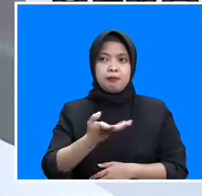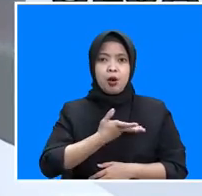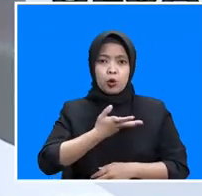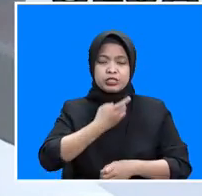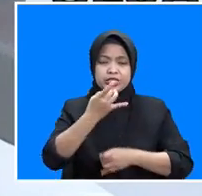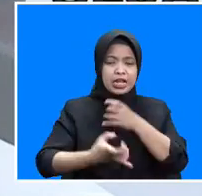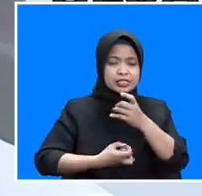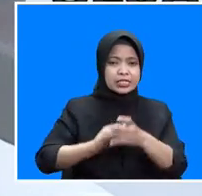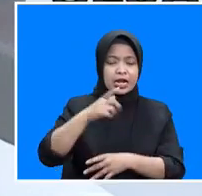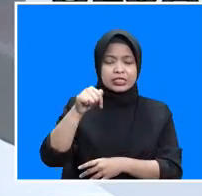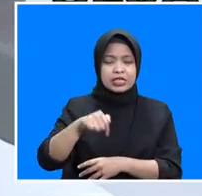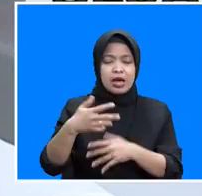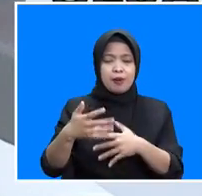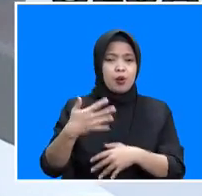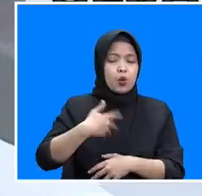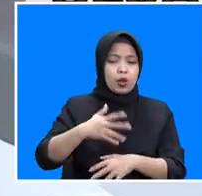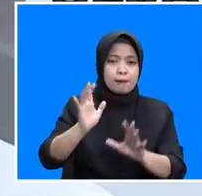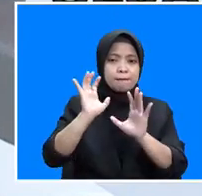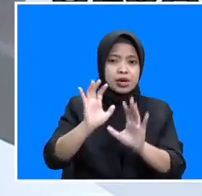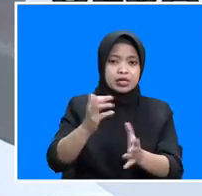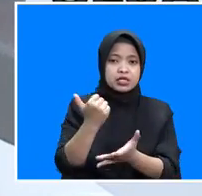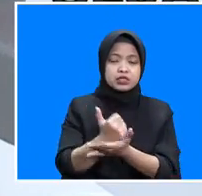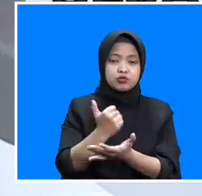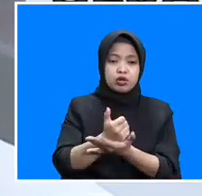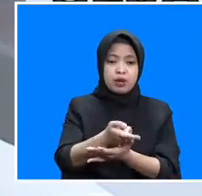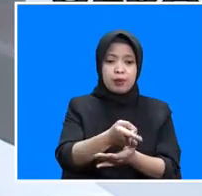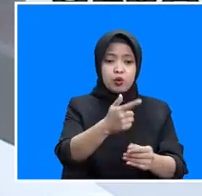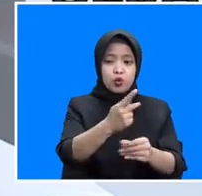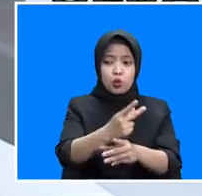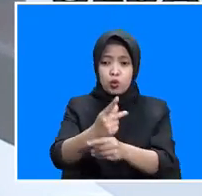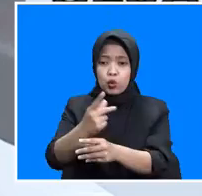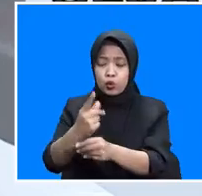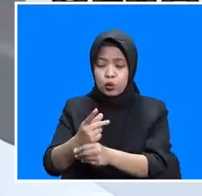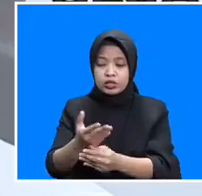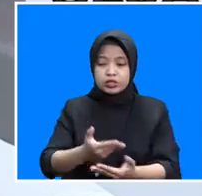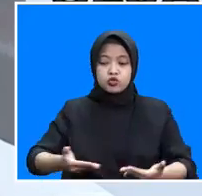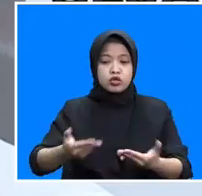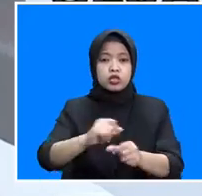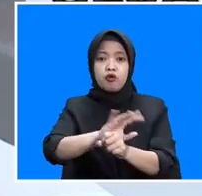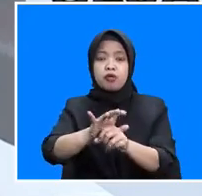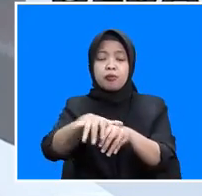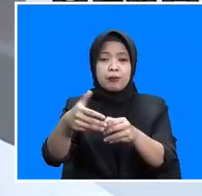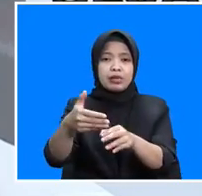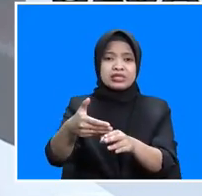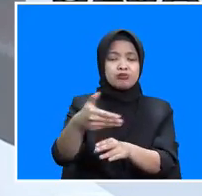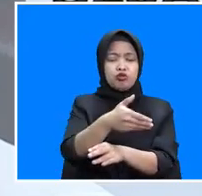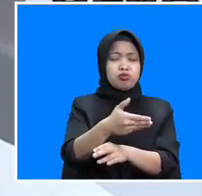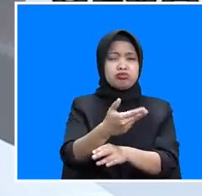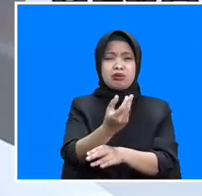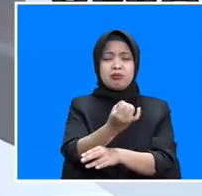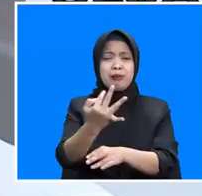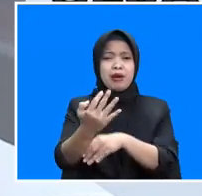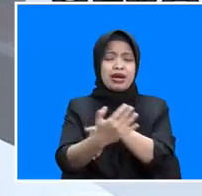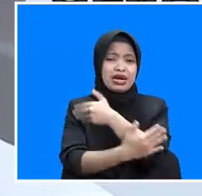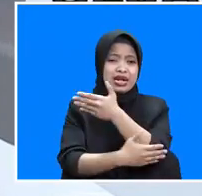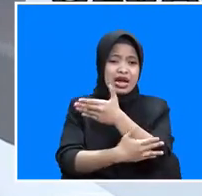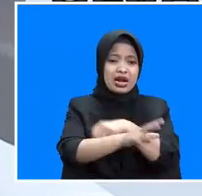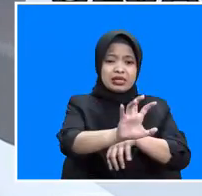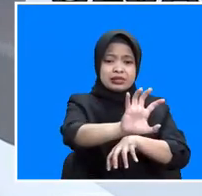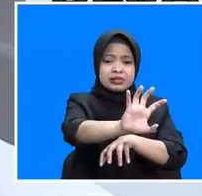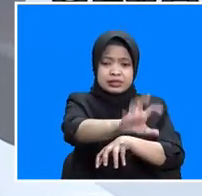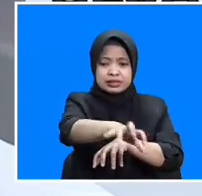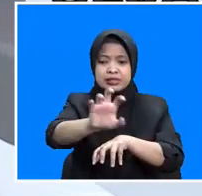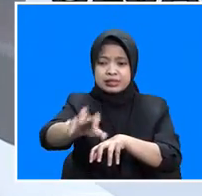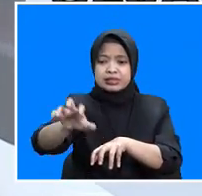lot of teachers, even though before the pandemic, probably in a lot of countries, teachers were starting to, you know,